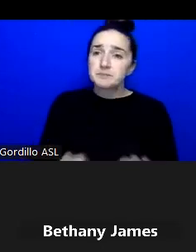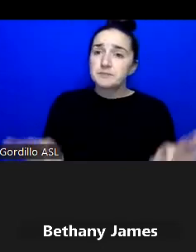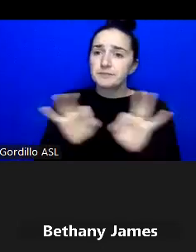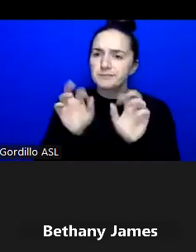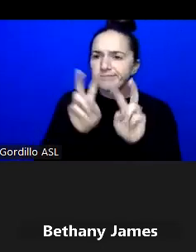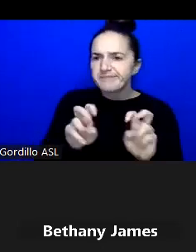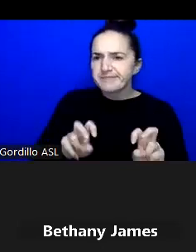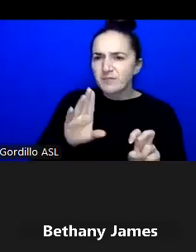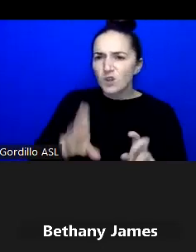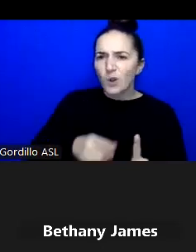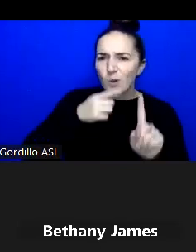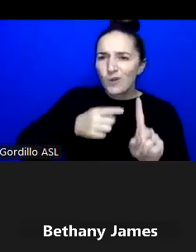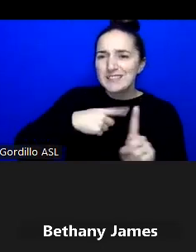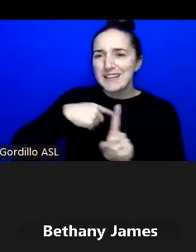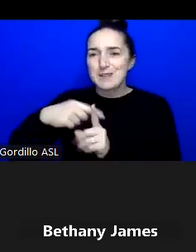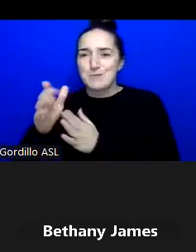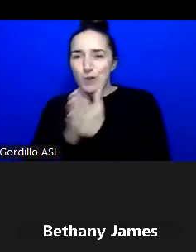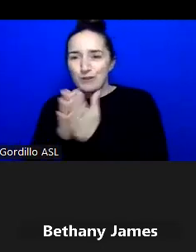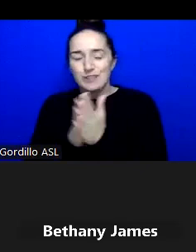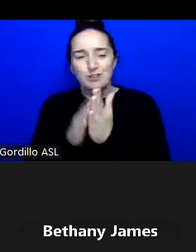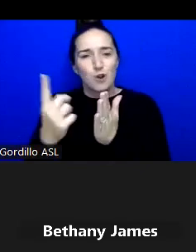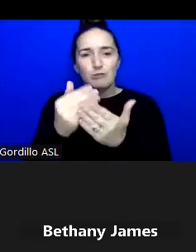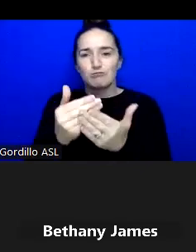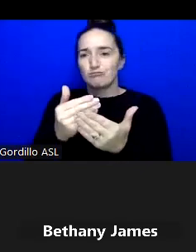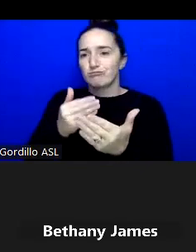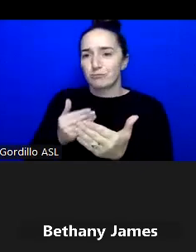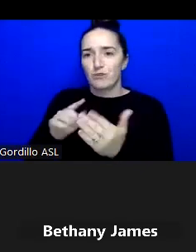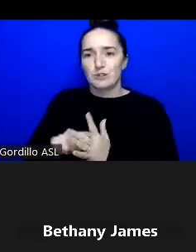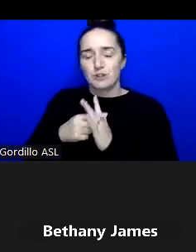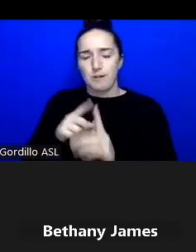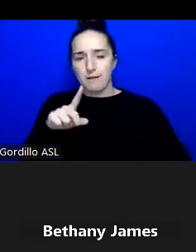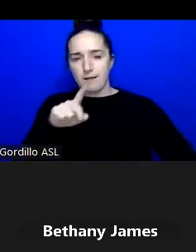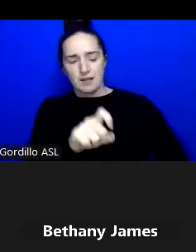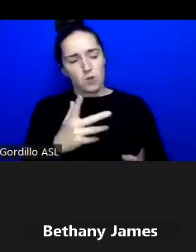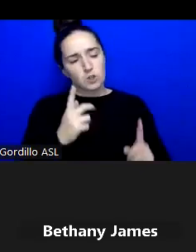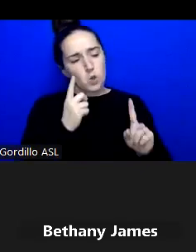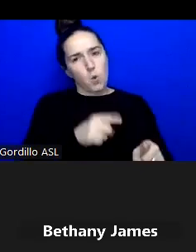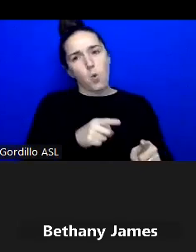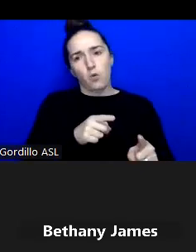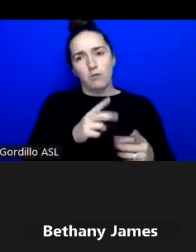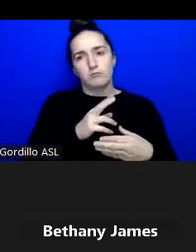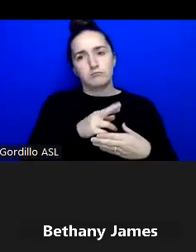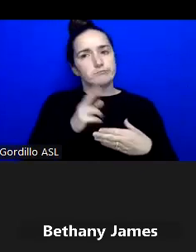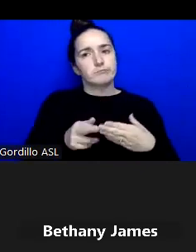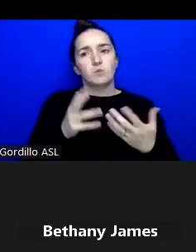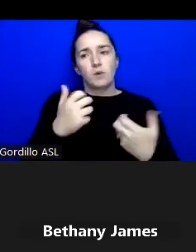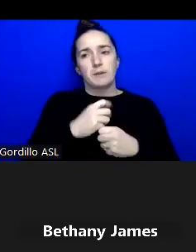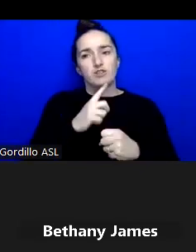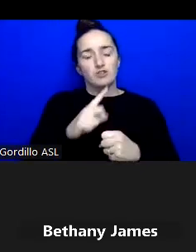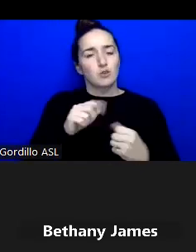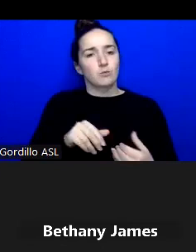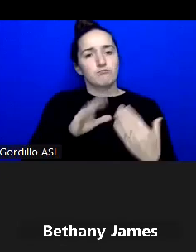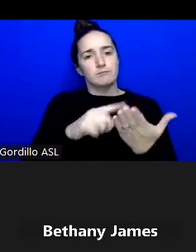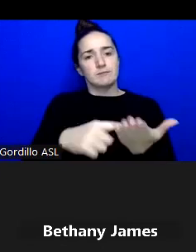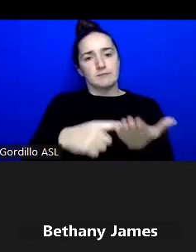all my patients, before we get started today, do you have a goal or an outcome that you want to make sure that we address? Because I want to know that we're on the same